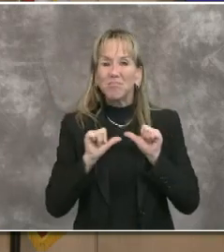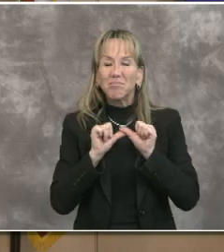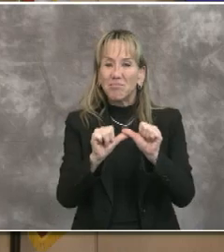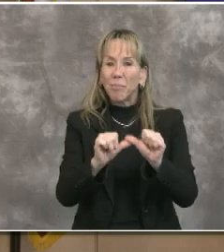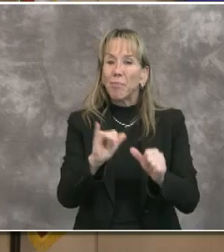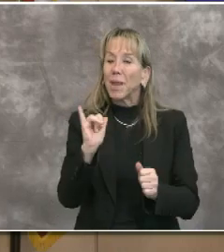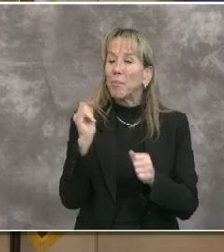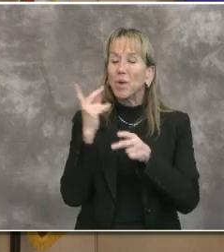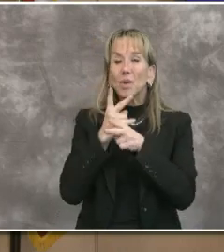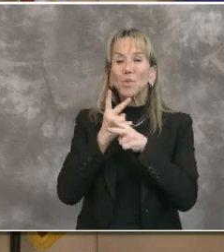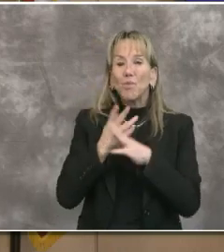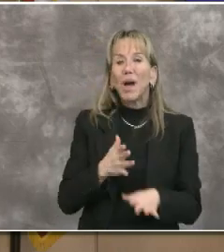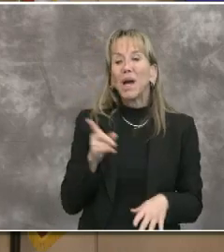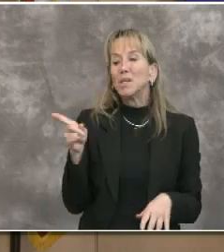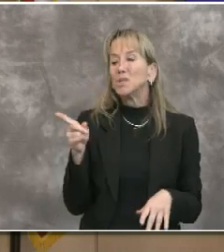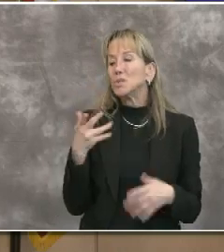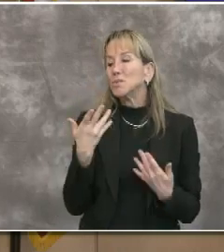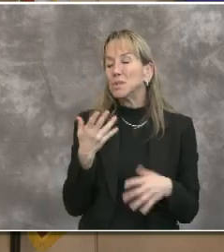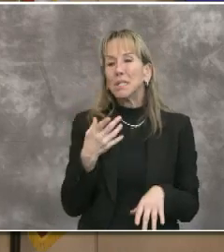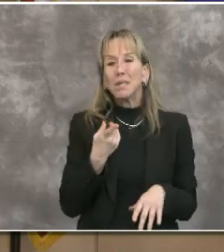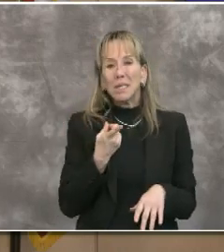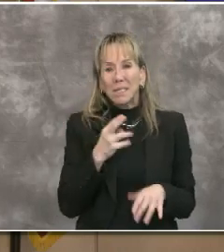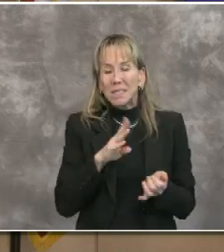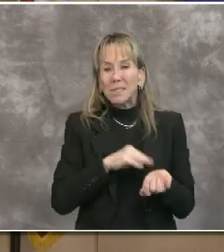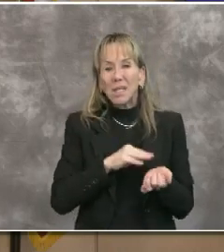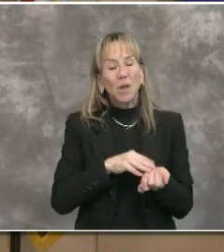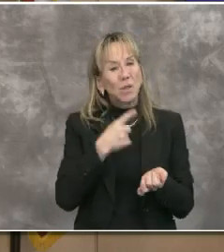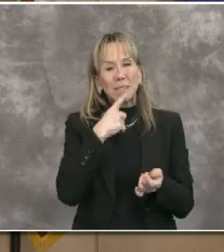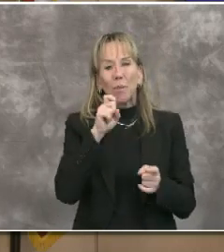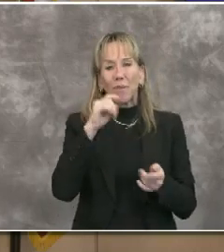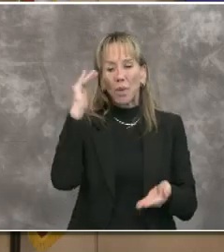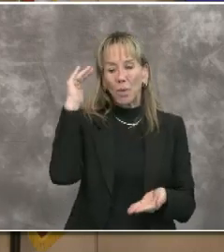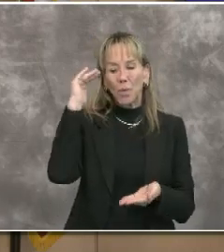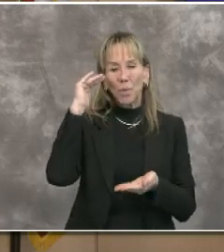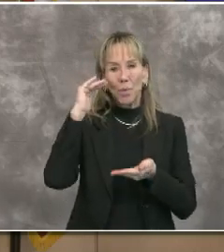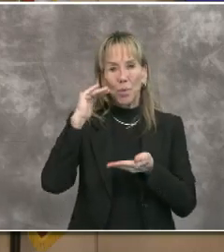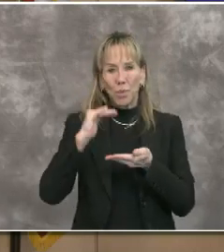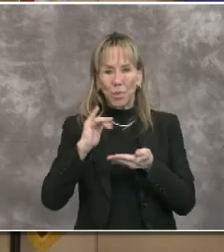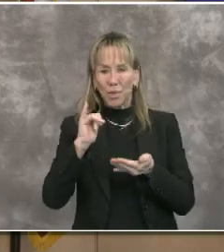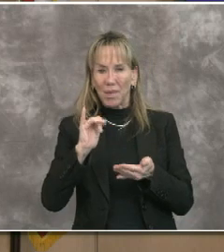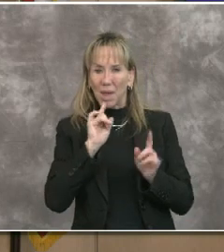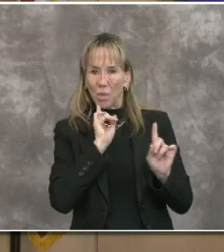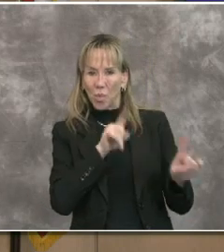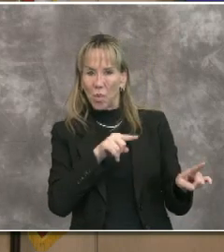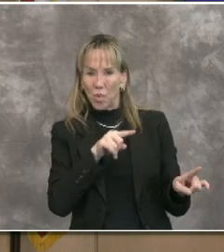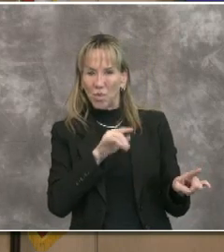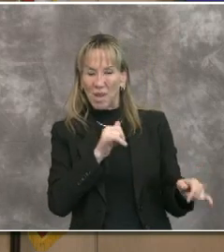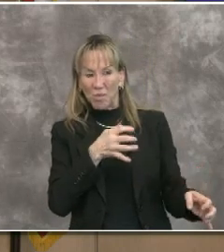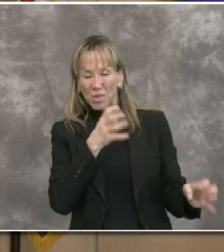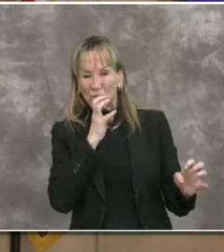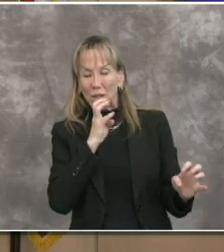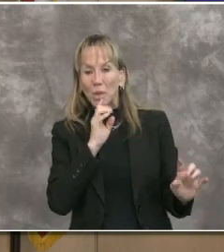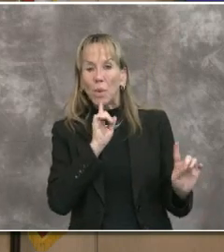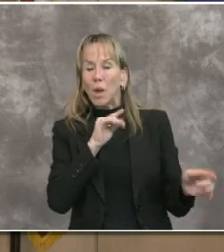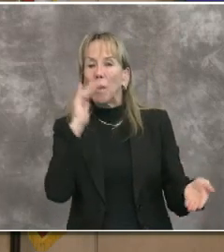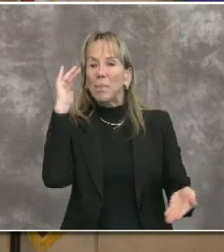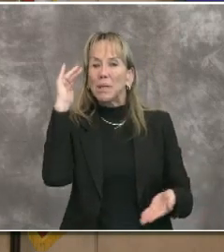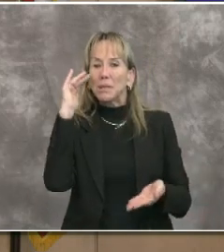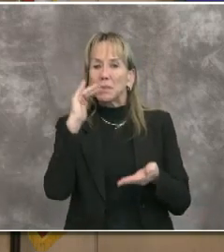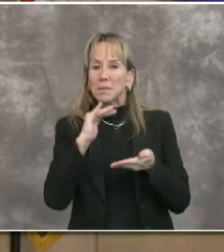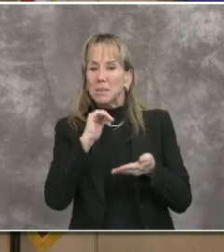McDonald, Dr. Wooten, it's going to be a dialing back of these restrictions. So we ask for your help and cooperation.